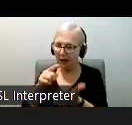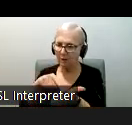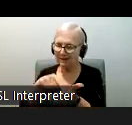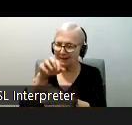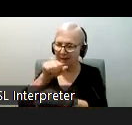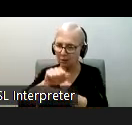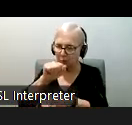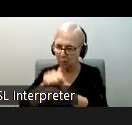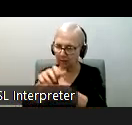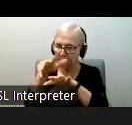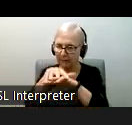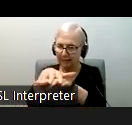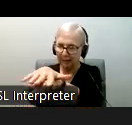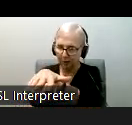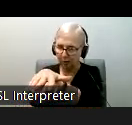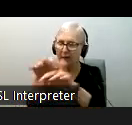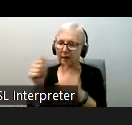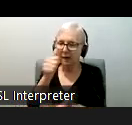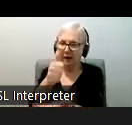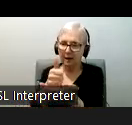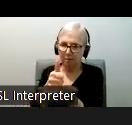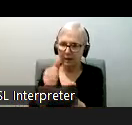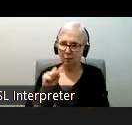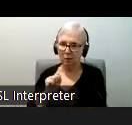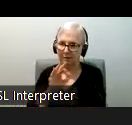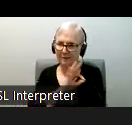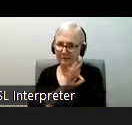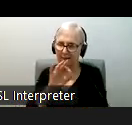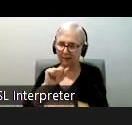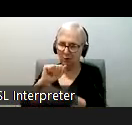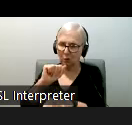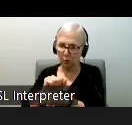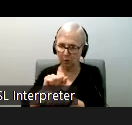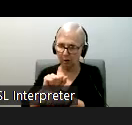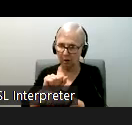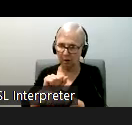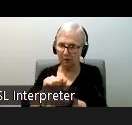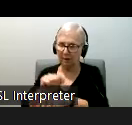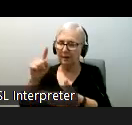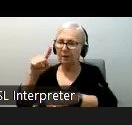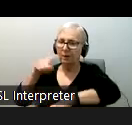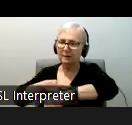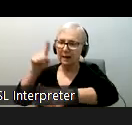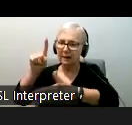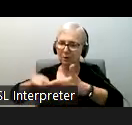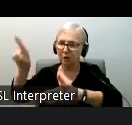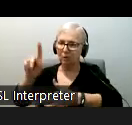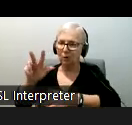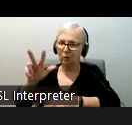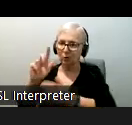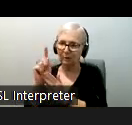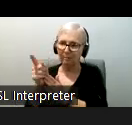going to be integrated into helping with the staff's work? And I just want to do a time check. We are 3 minutes over for our